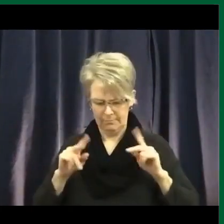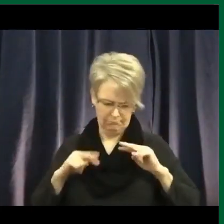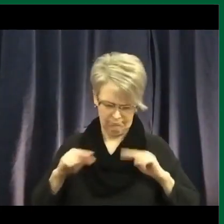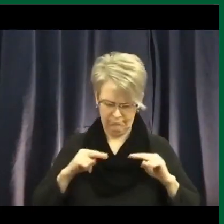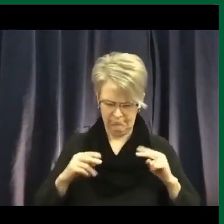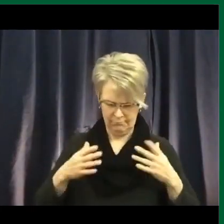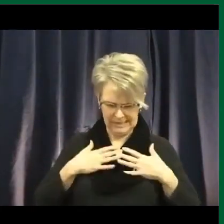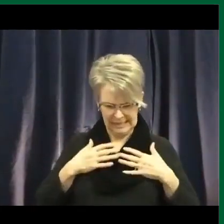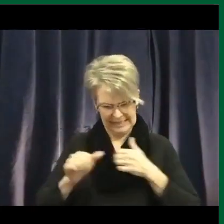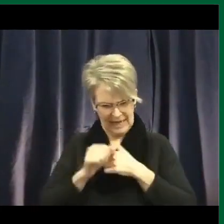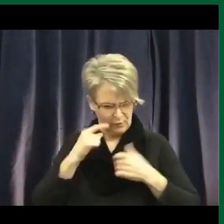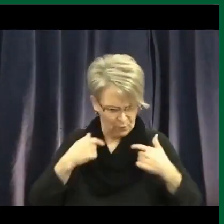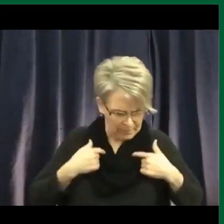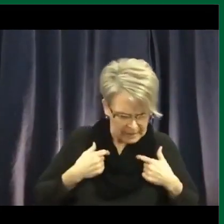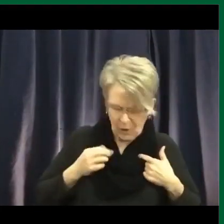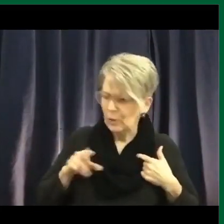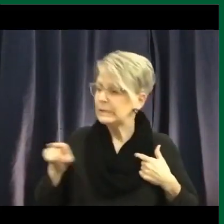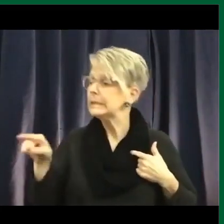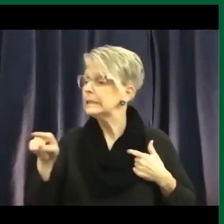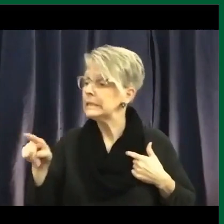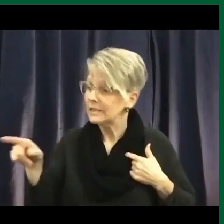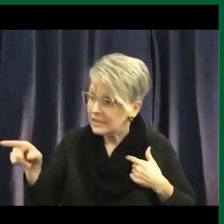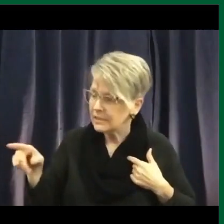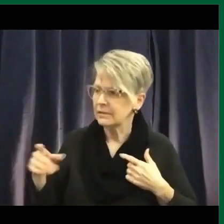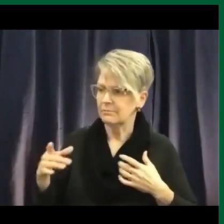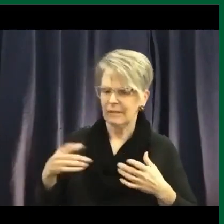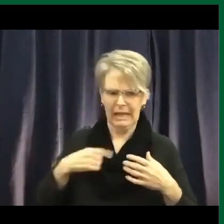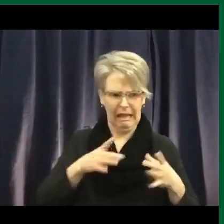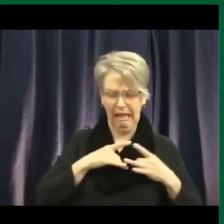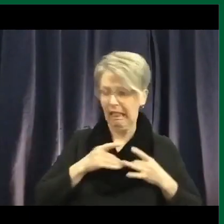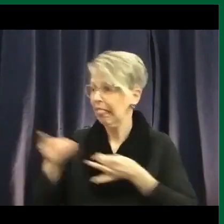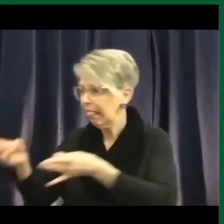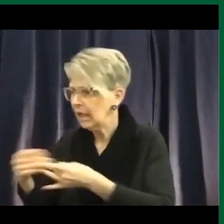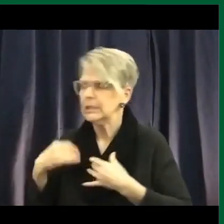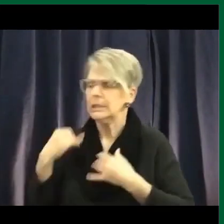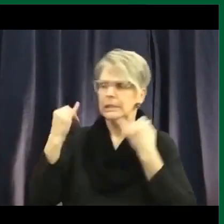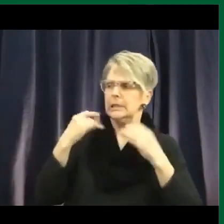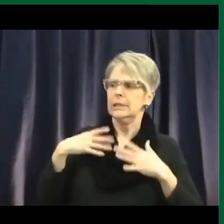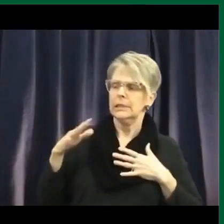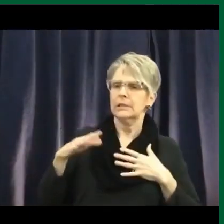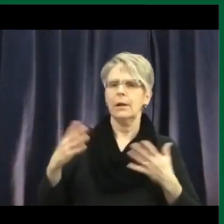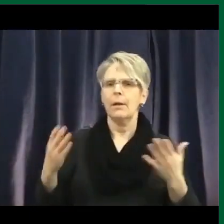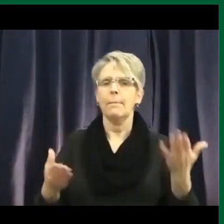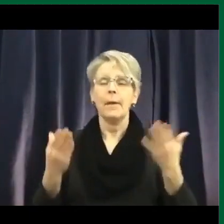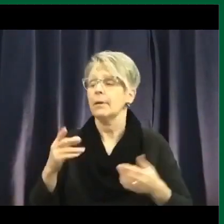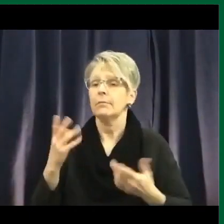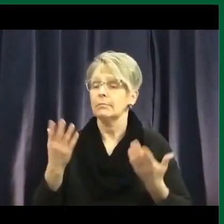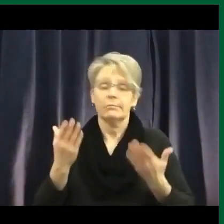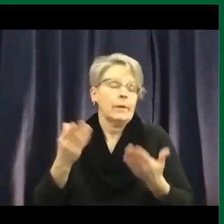could assess the risk of the other household. And if, for example, there's 2 elderly